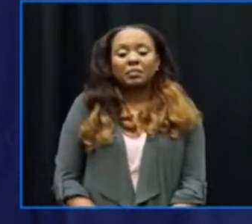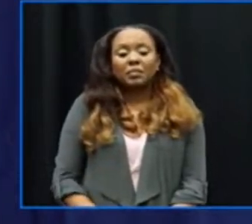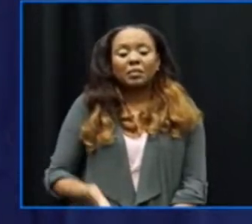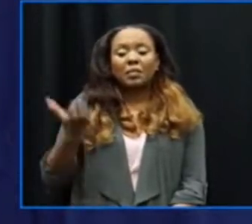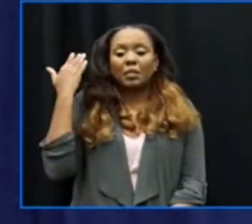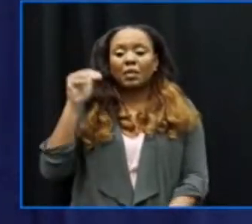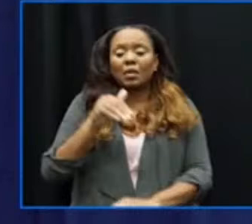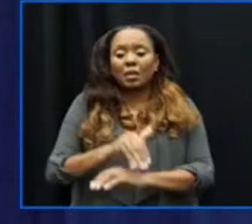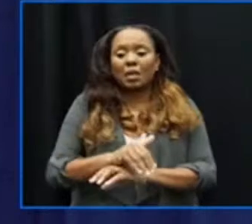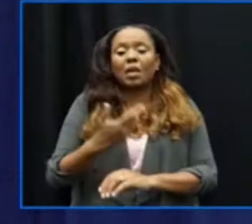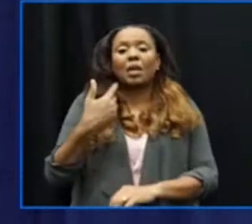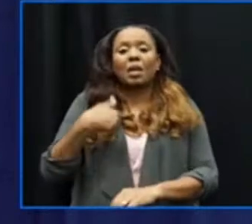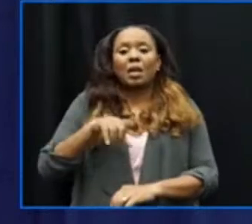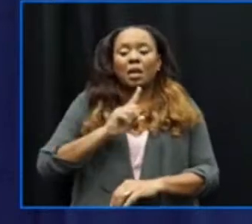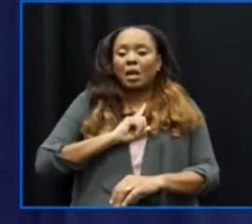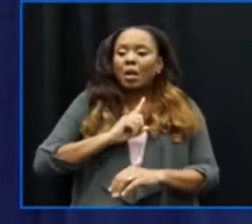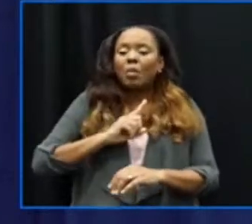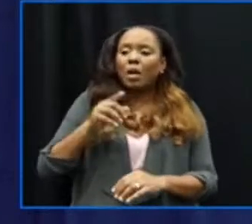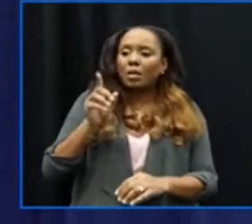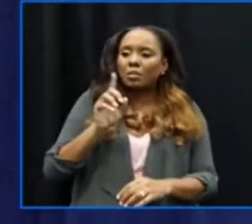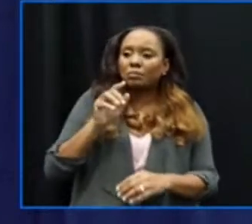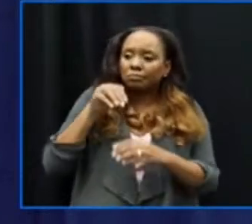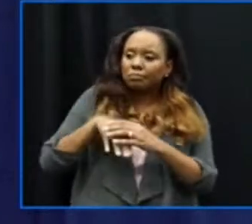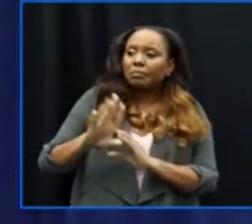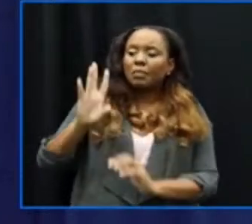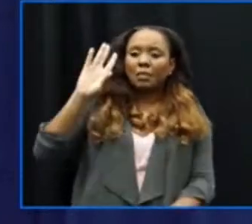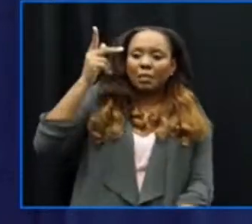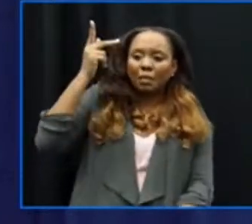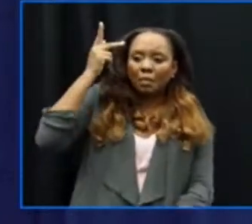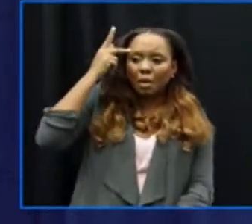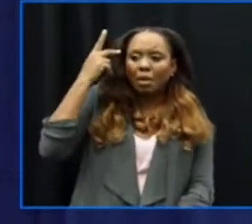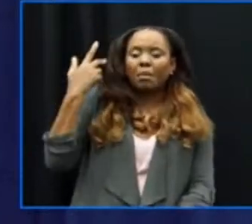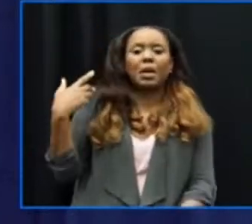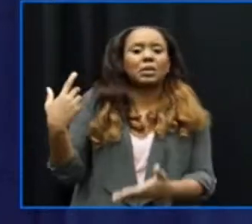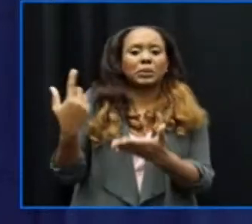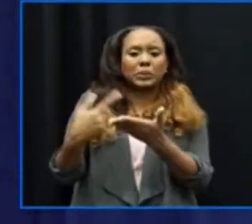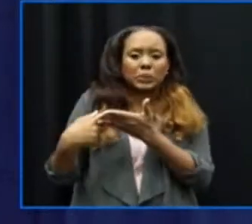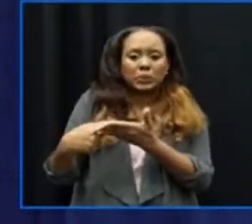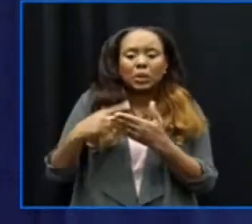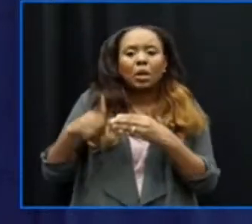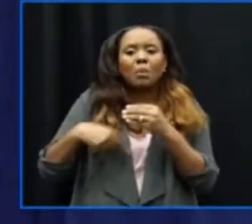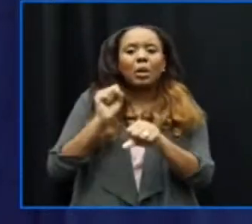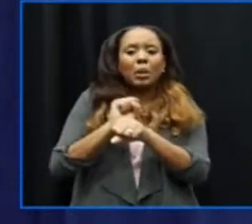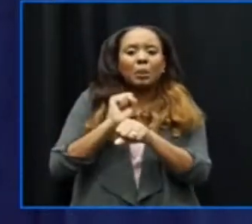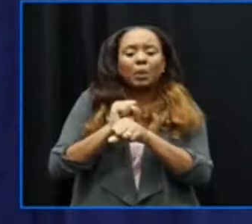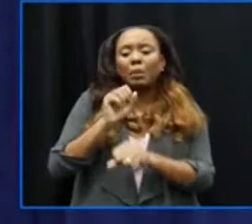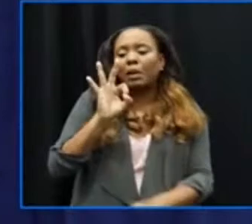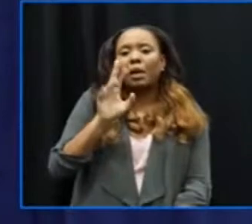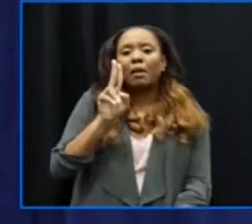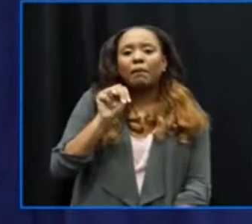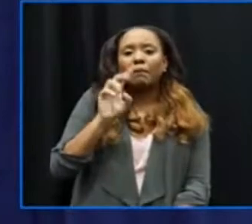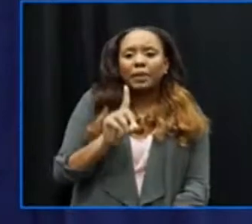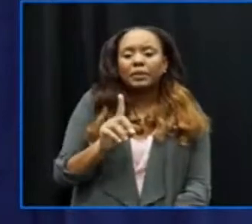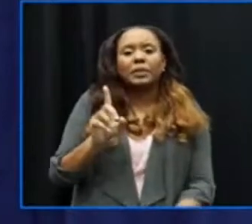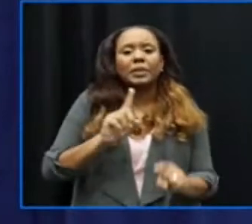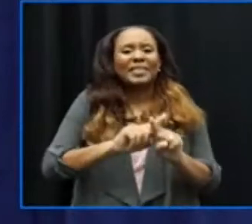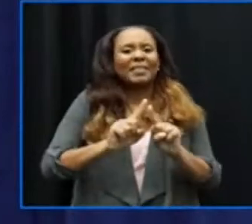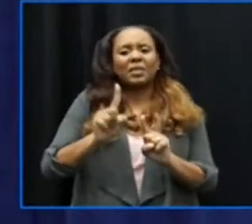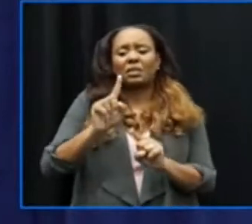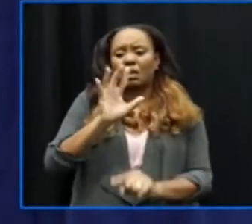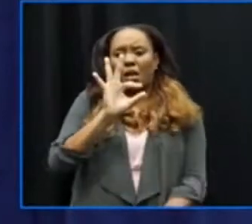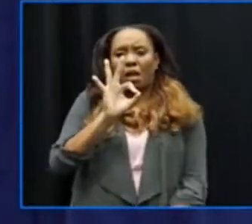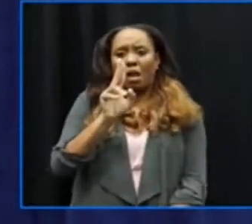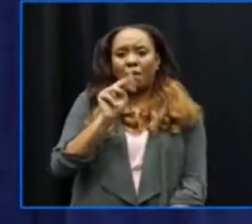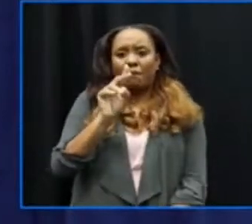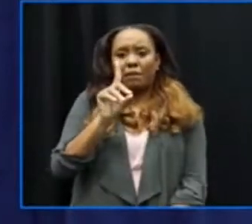the 17th actuarial review of the National Insurance Fund, the Severance Fund, and the Unemployment Fund. Every 3 years,